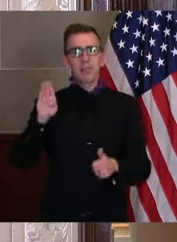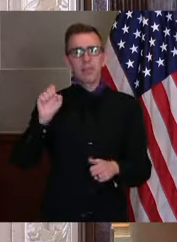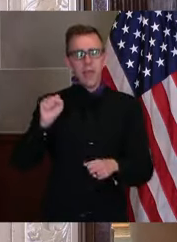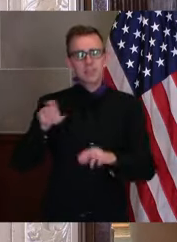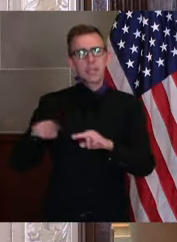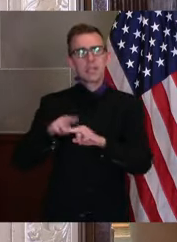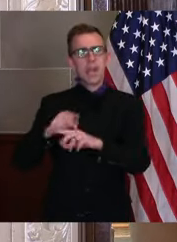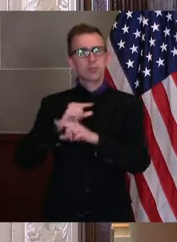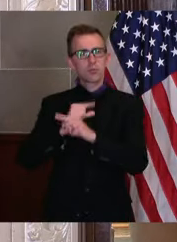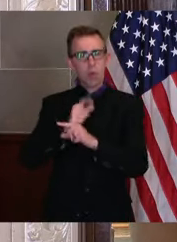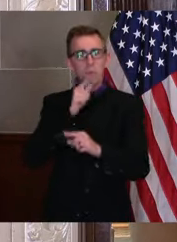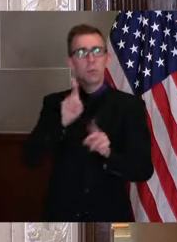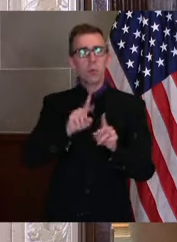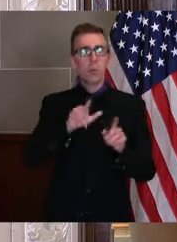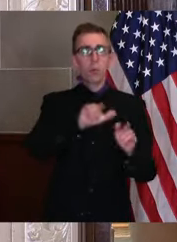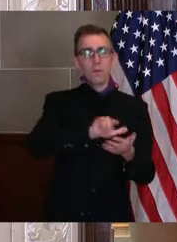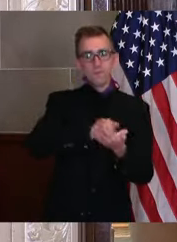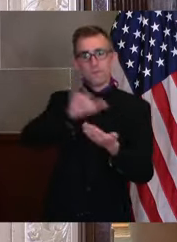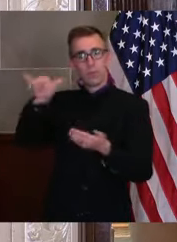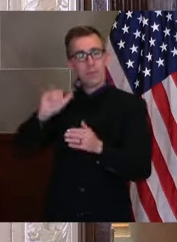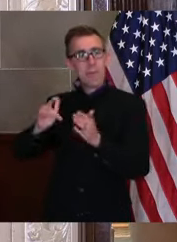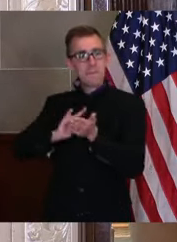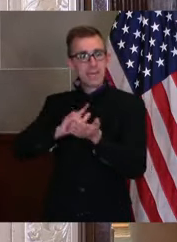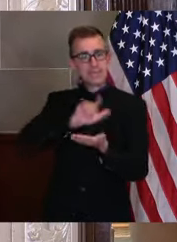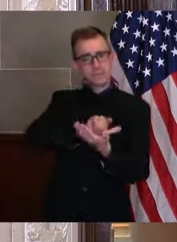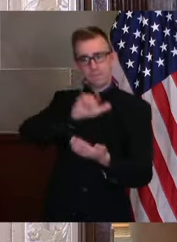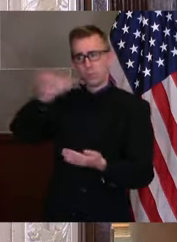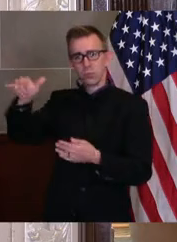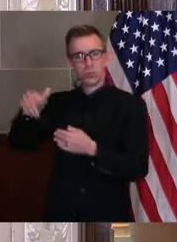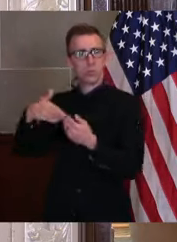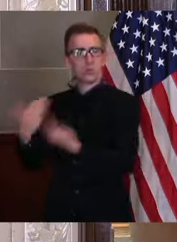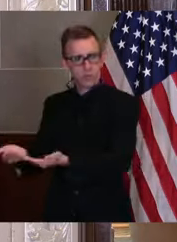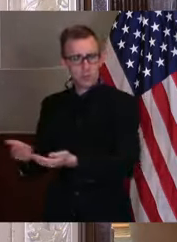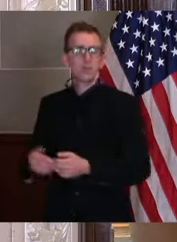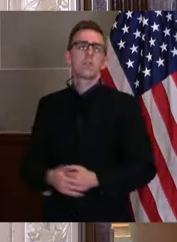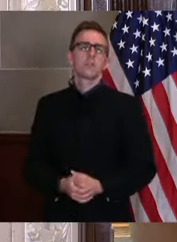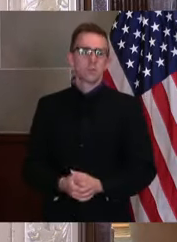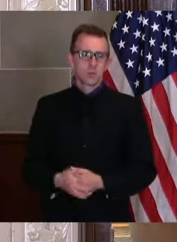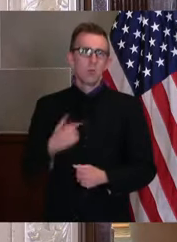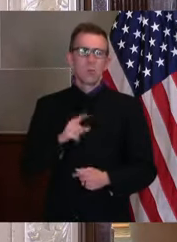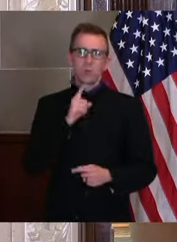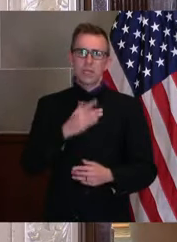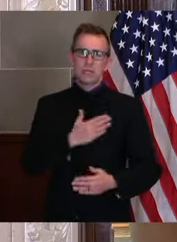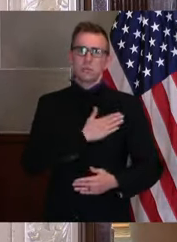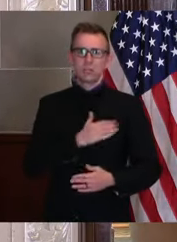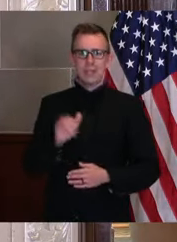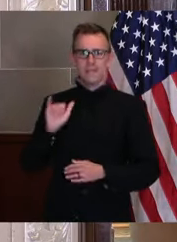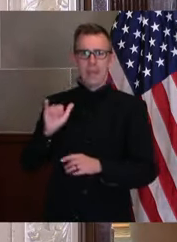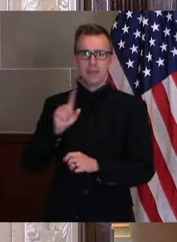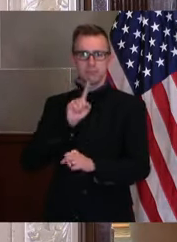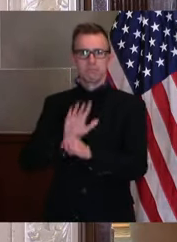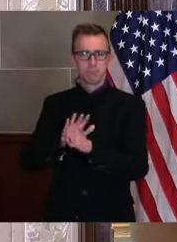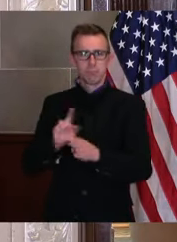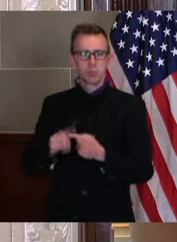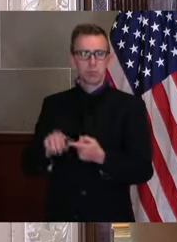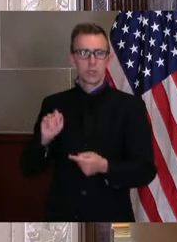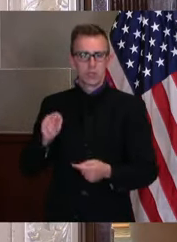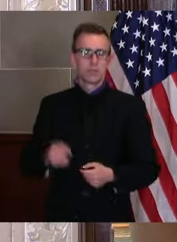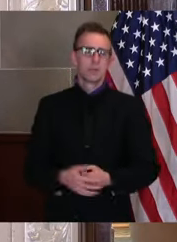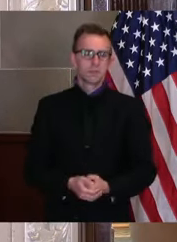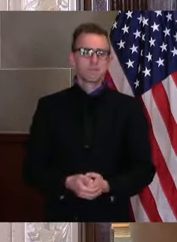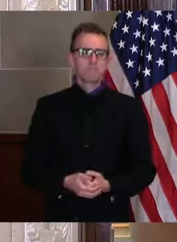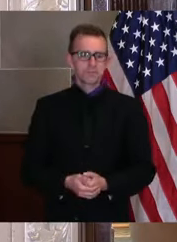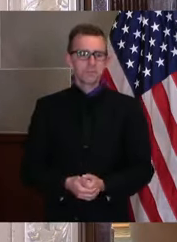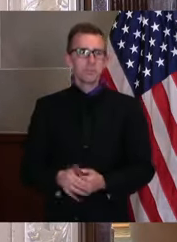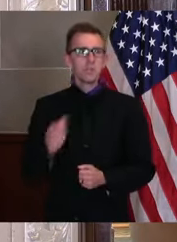people who flew it, the people who got it there quickly. So I will certainly convey their appreciation to them. As the